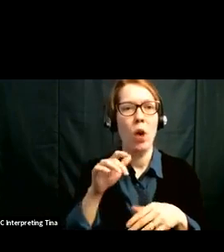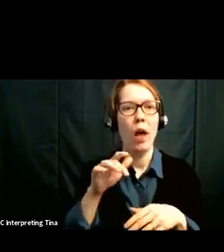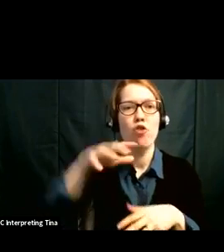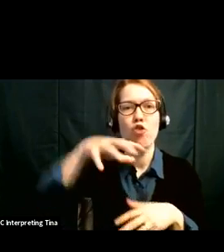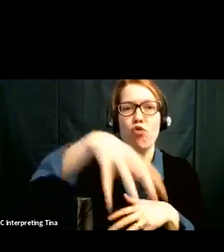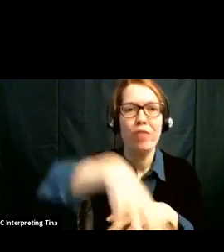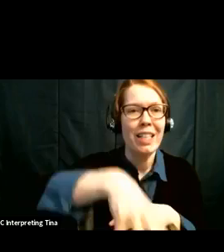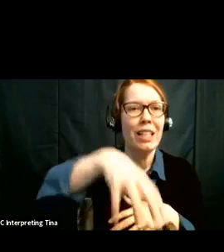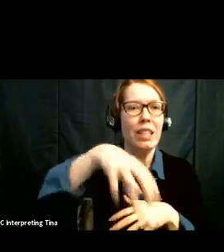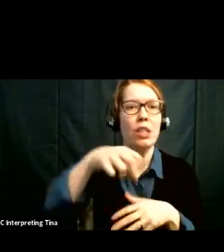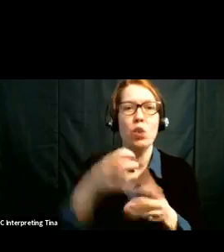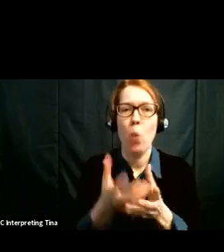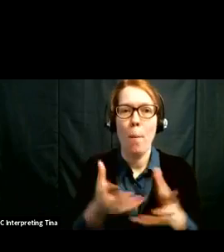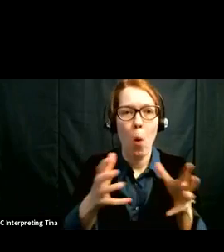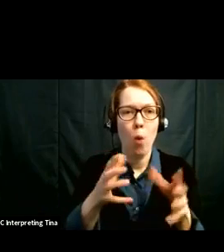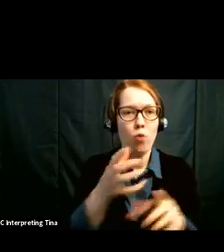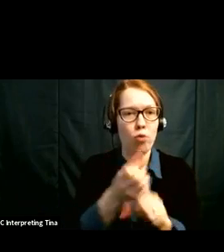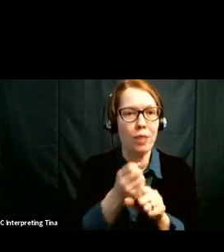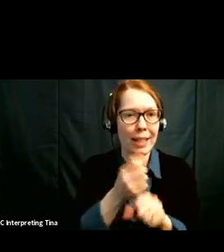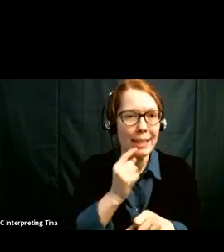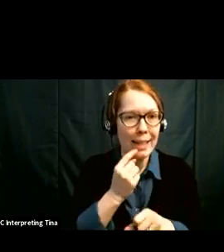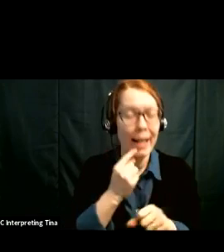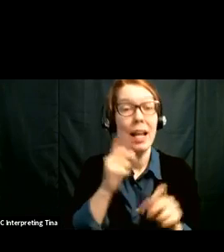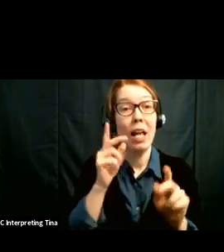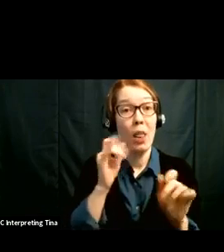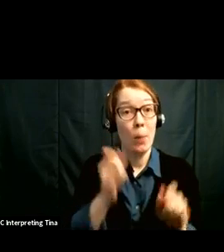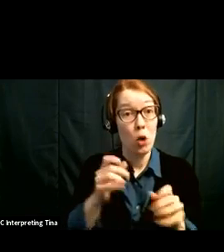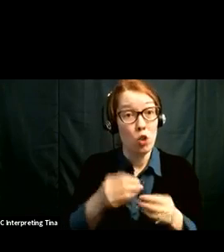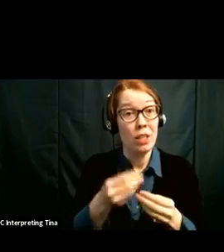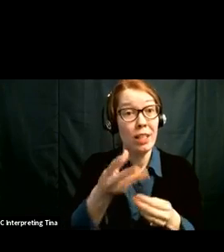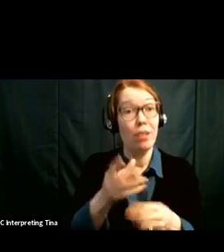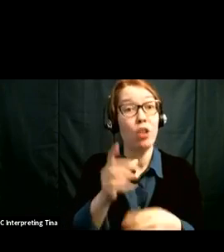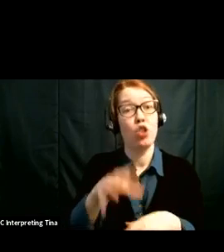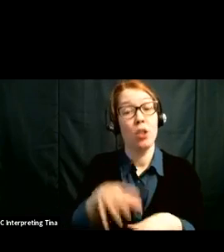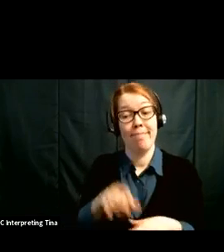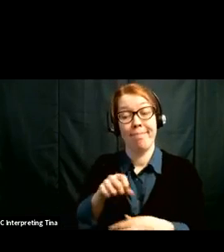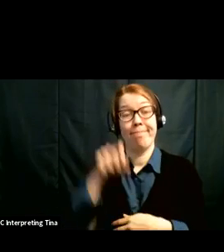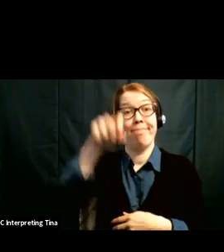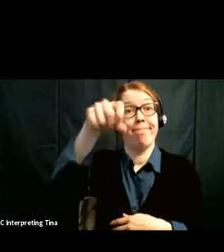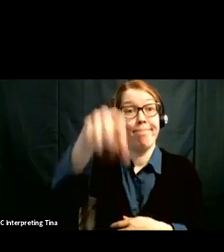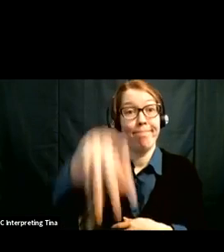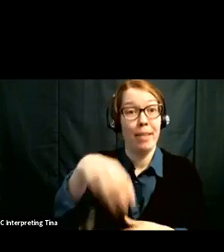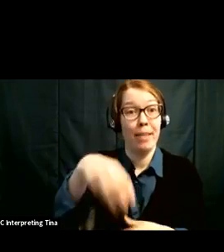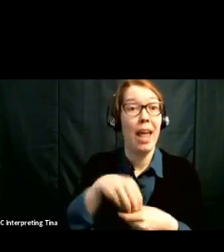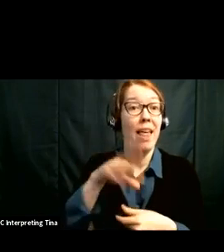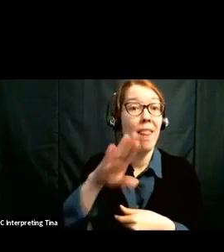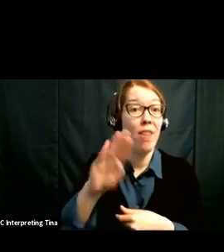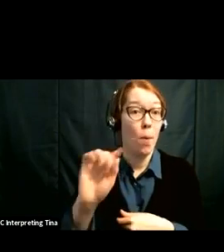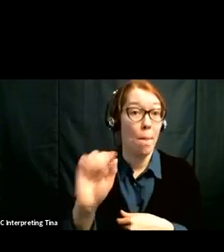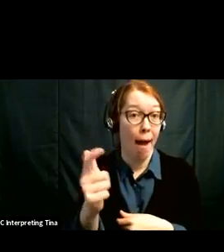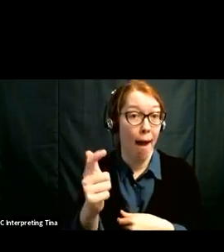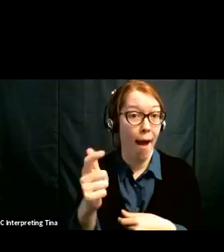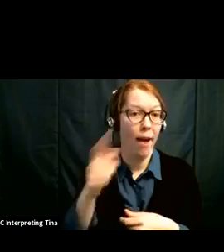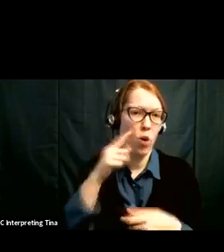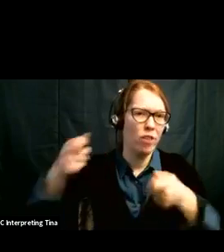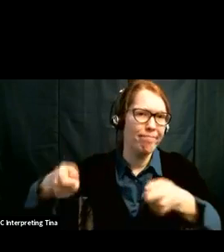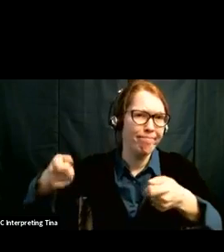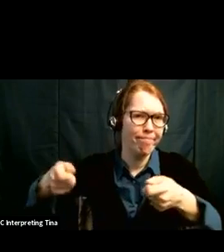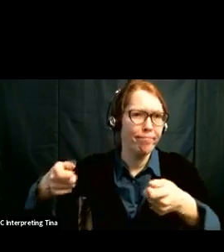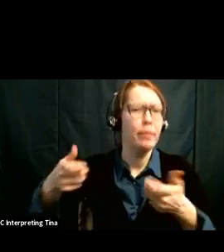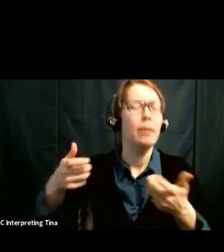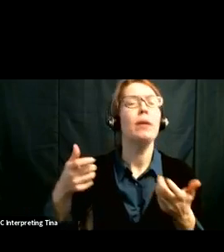grab candy. The individual who's passing out should actually drop it into their bag or into their container. You